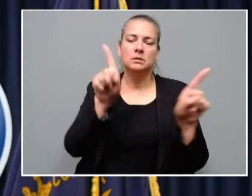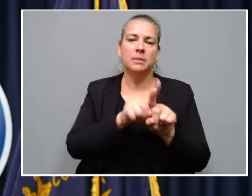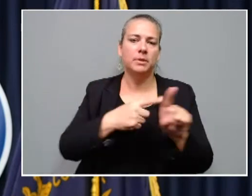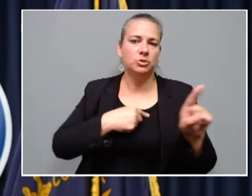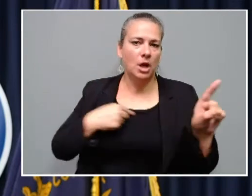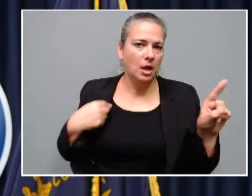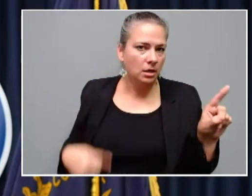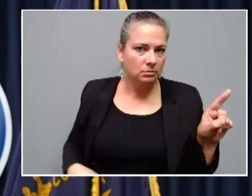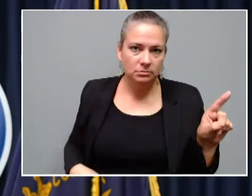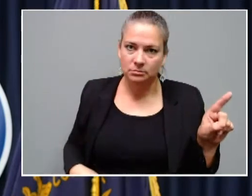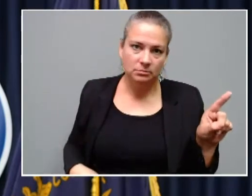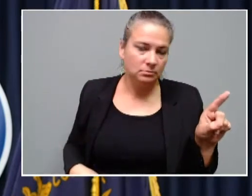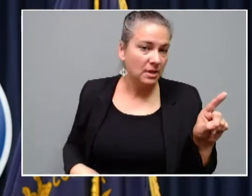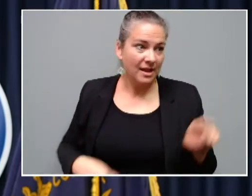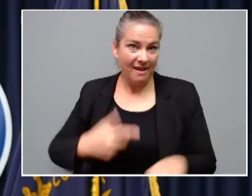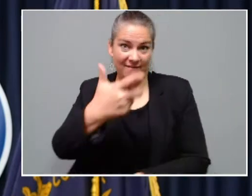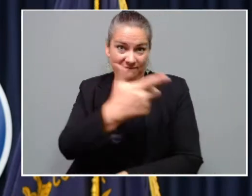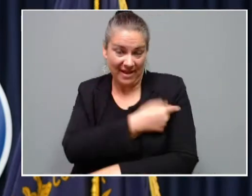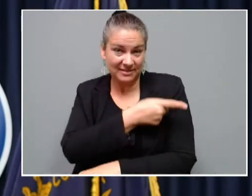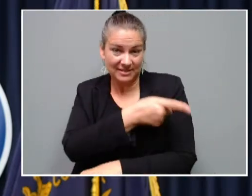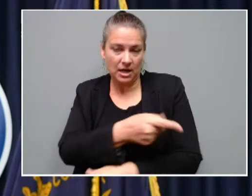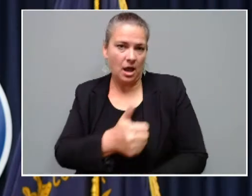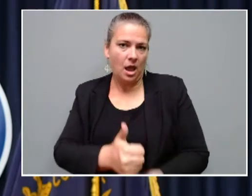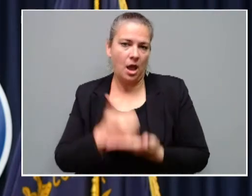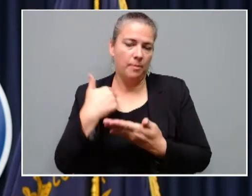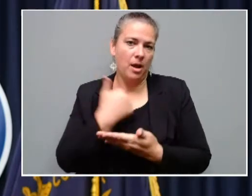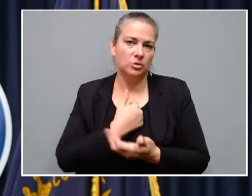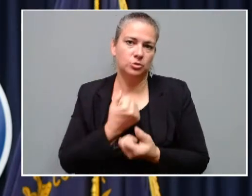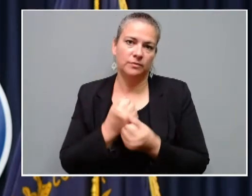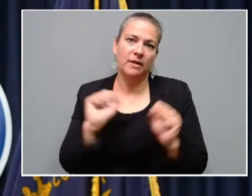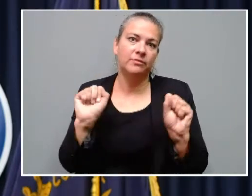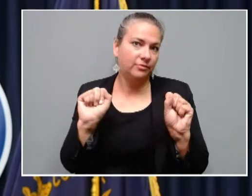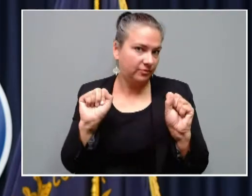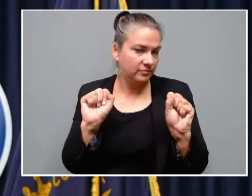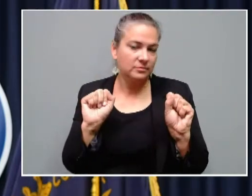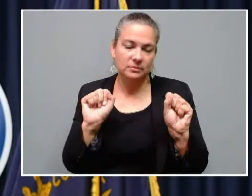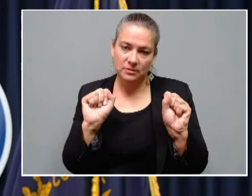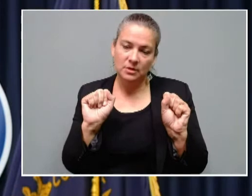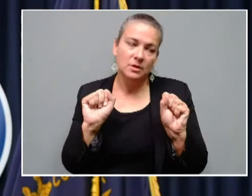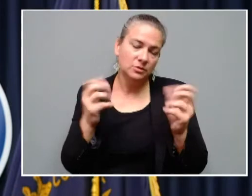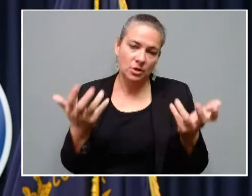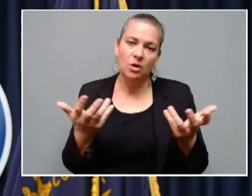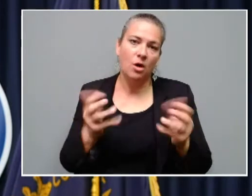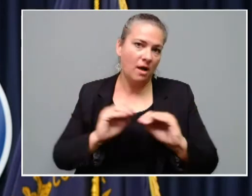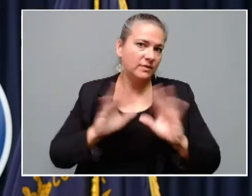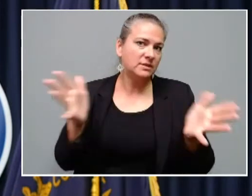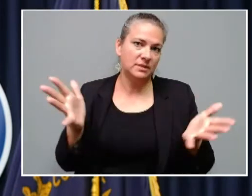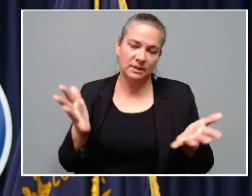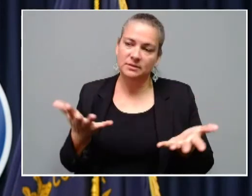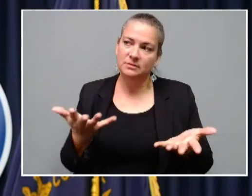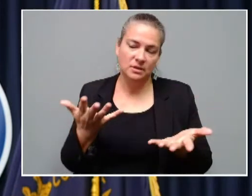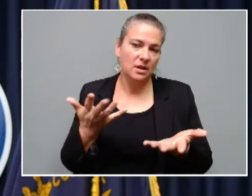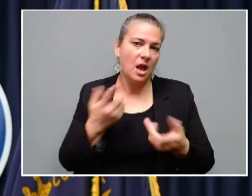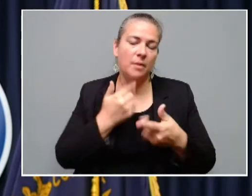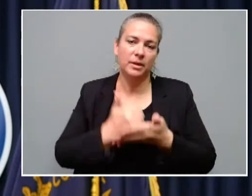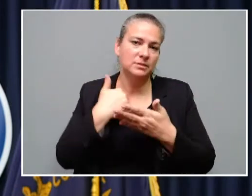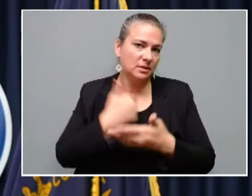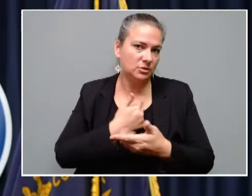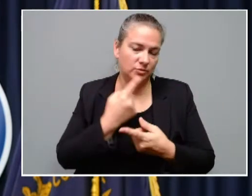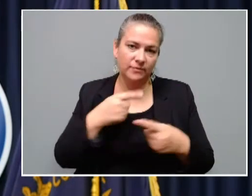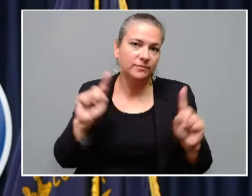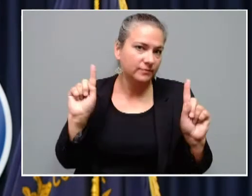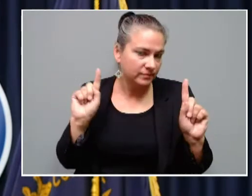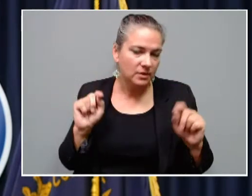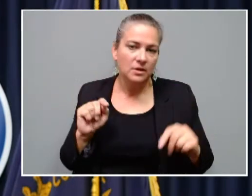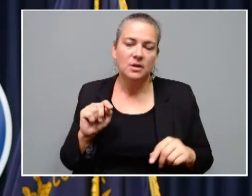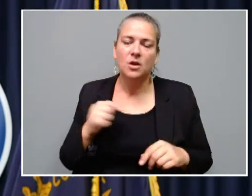survivable instead of just absolutely catastrophic. And so they clearly have done their work. I hope you'll all take advantage of these vaccines, and